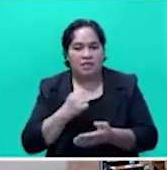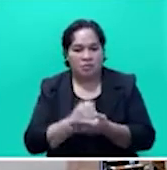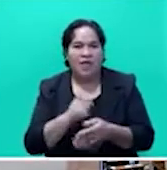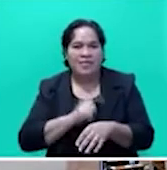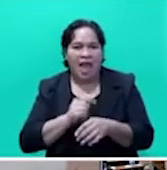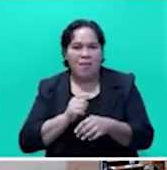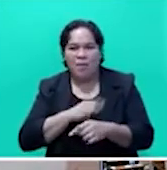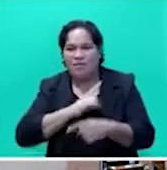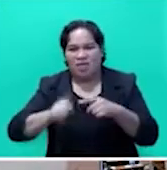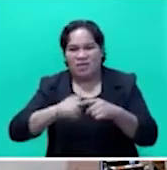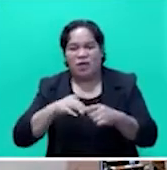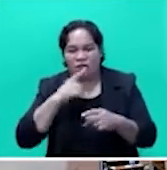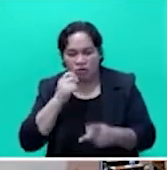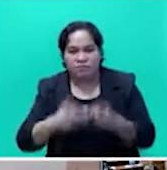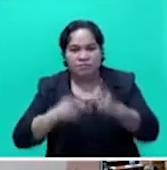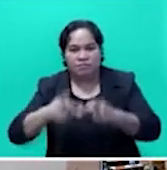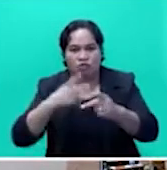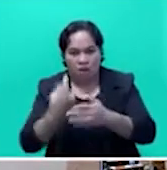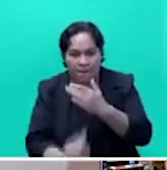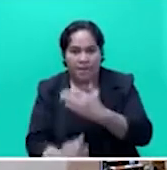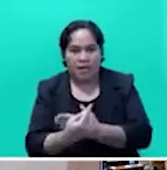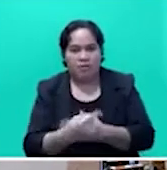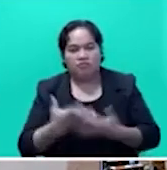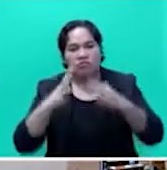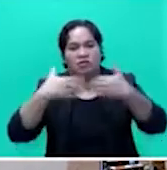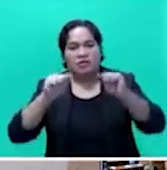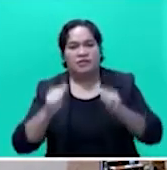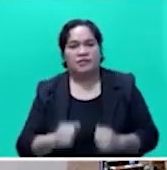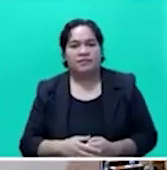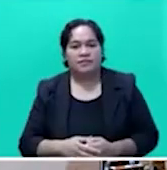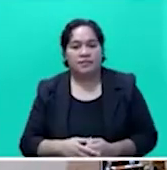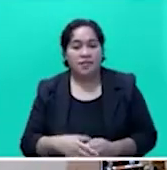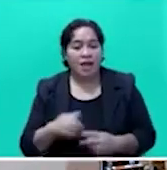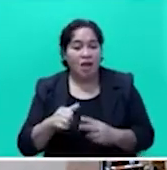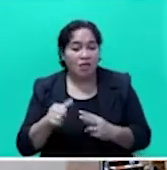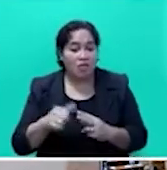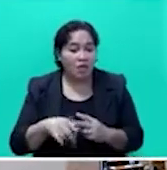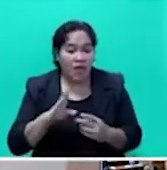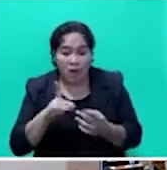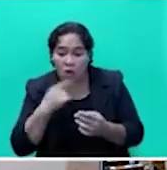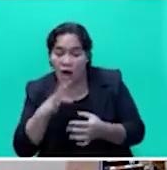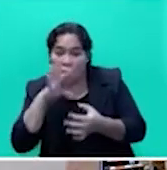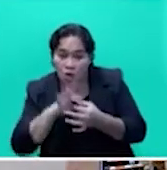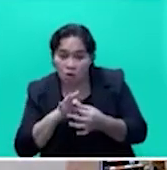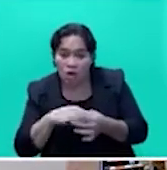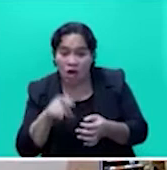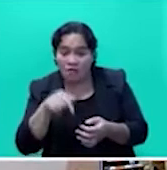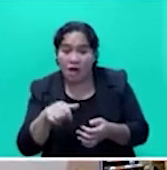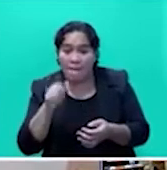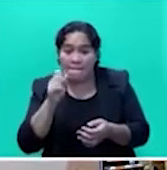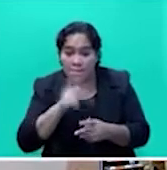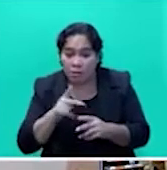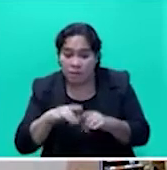time for all of the dealings that we've been talking about. Other dealings that affect the ownership of the property will need the consent